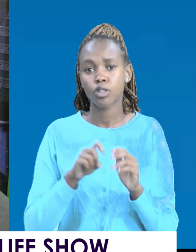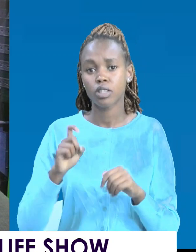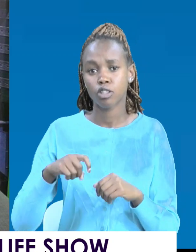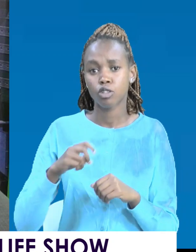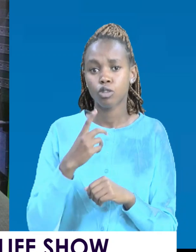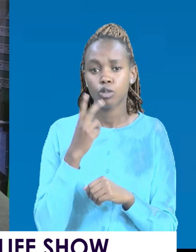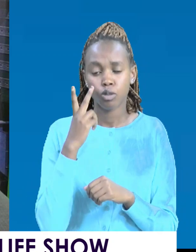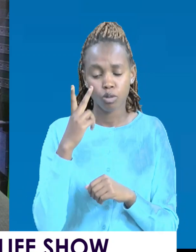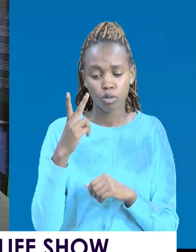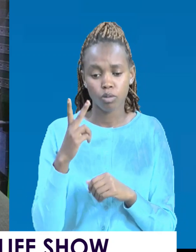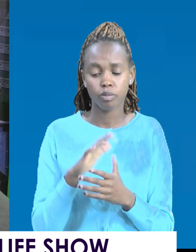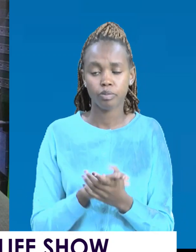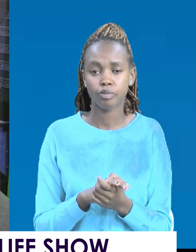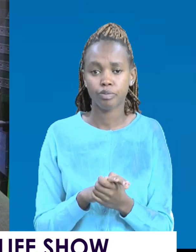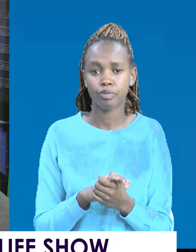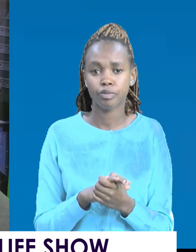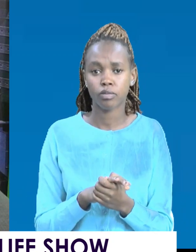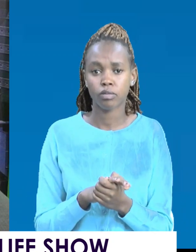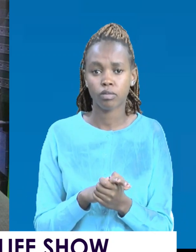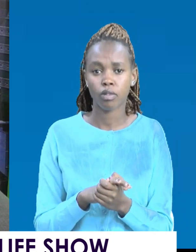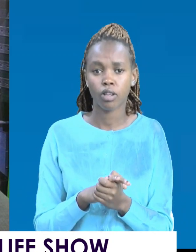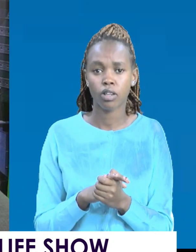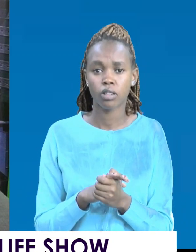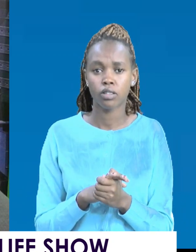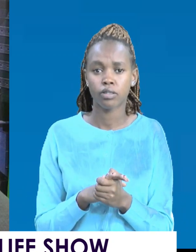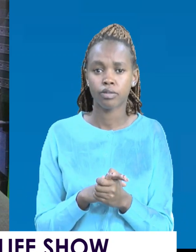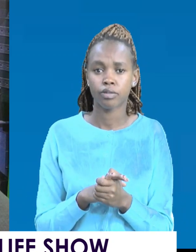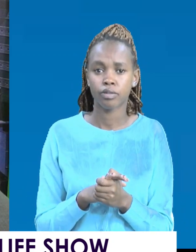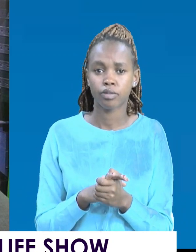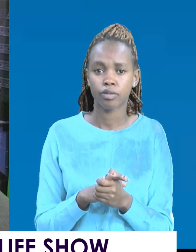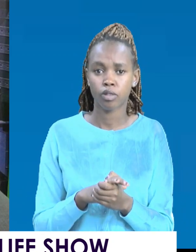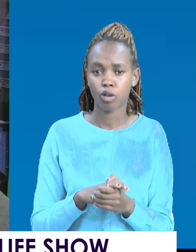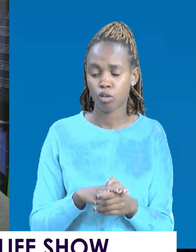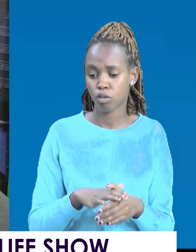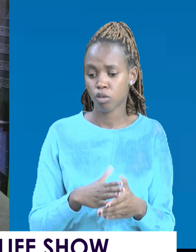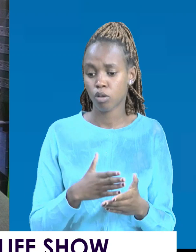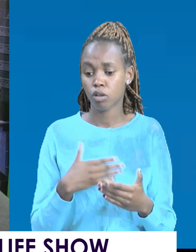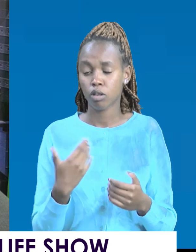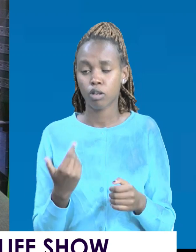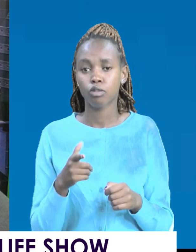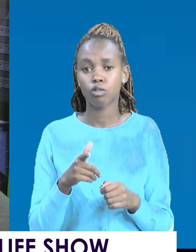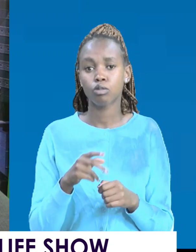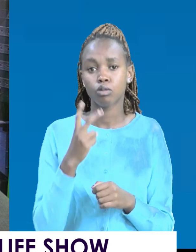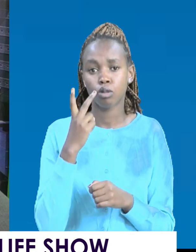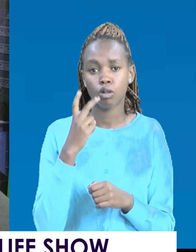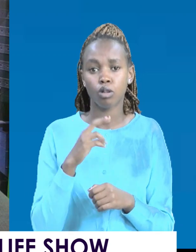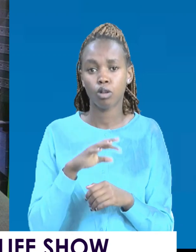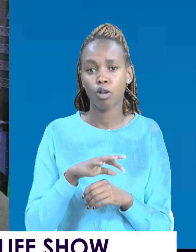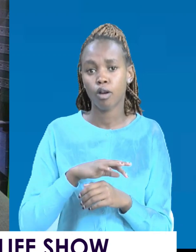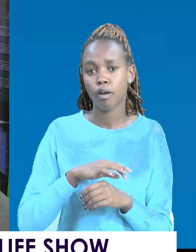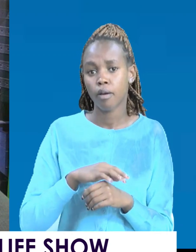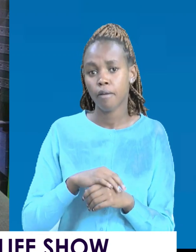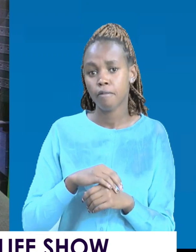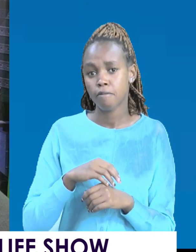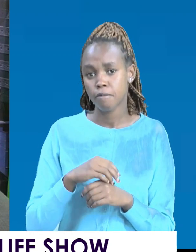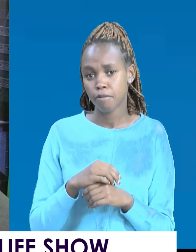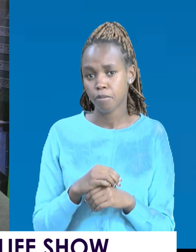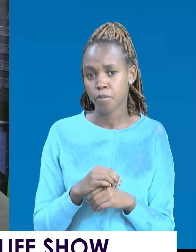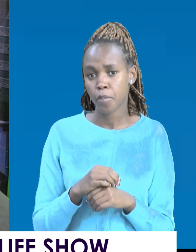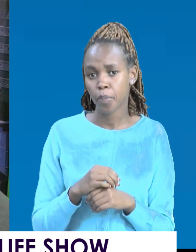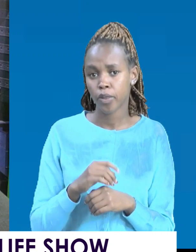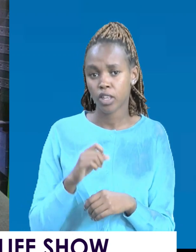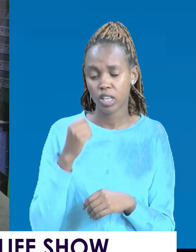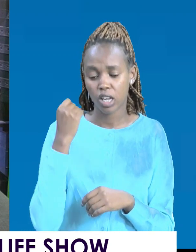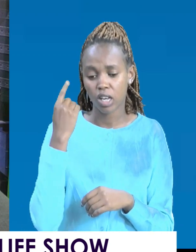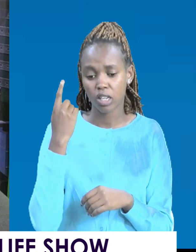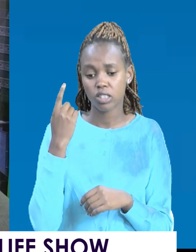for, any kind of networking, whatever you are looking for, you have to understand that people do